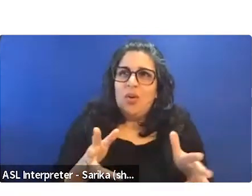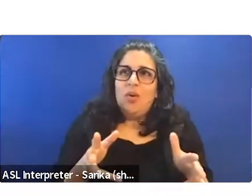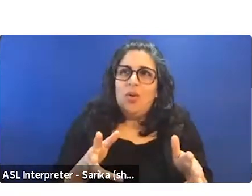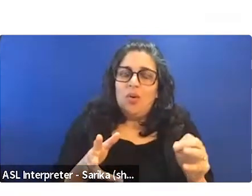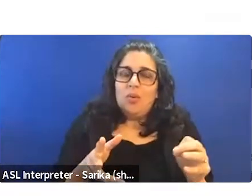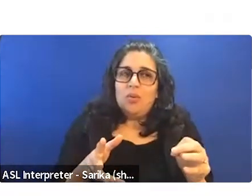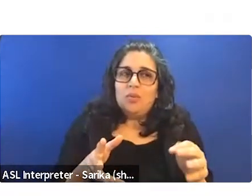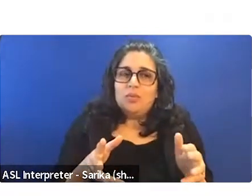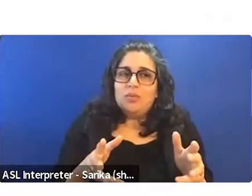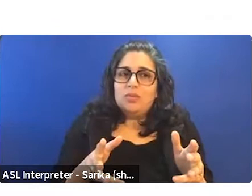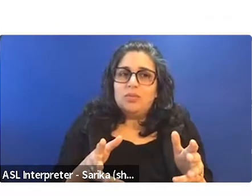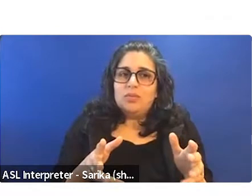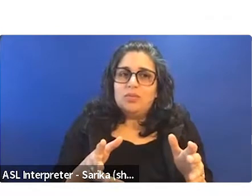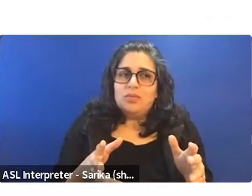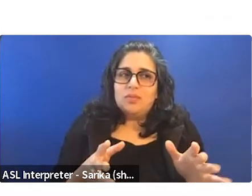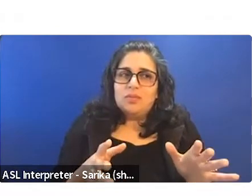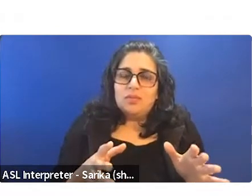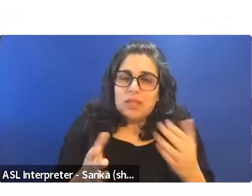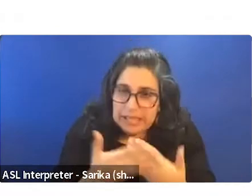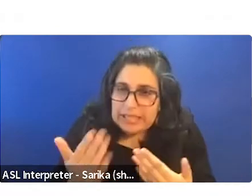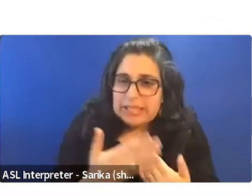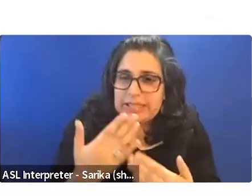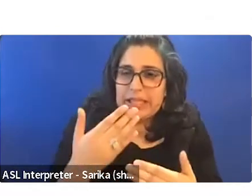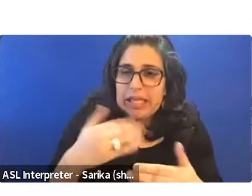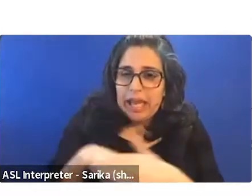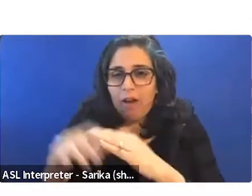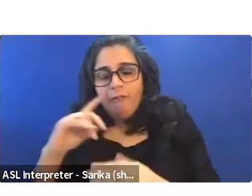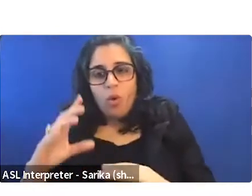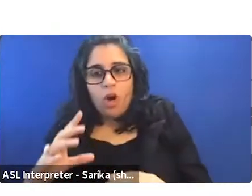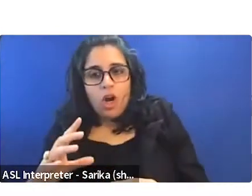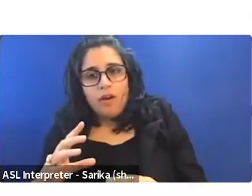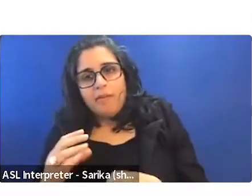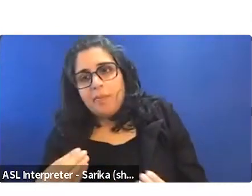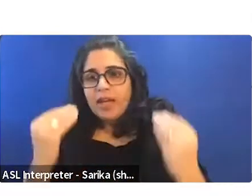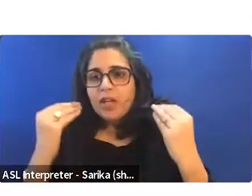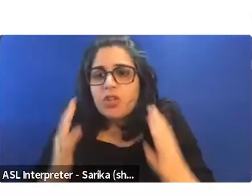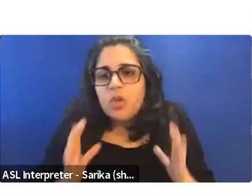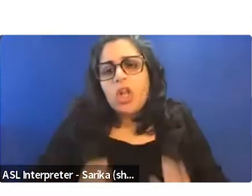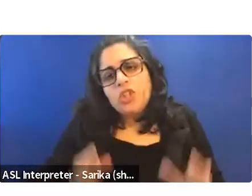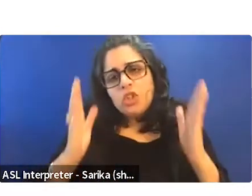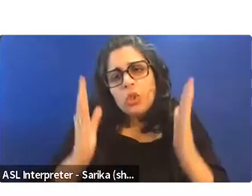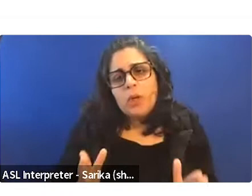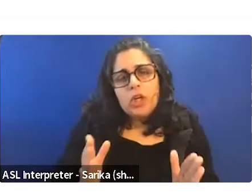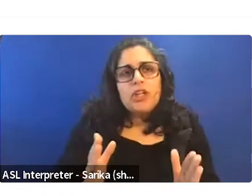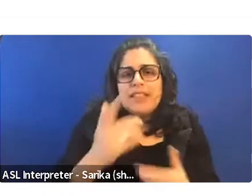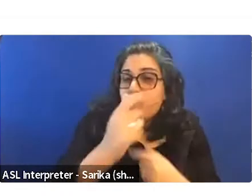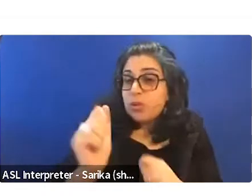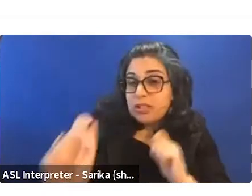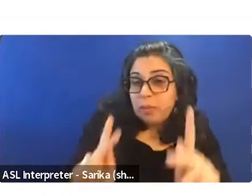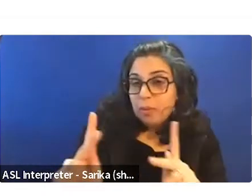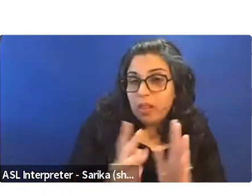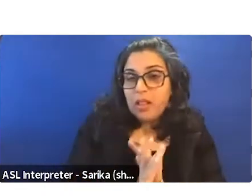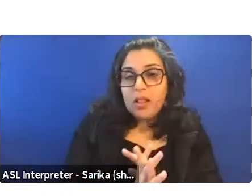it easy entry points for consumers, for interested folks, and really, like, you